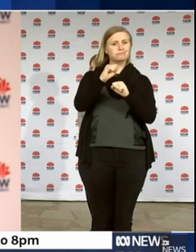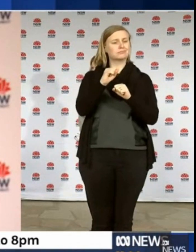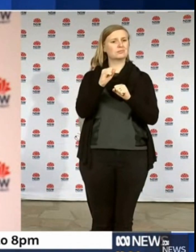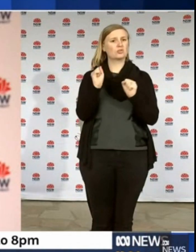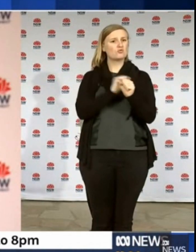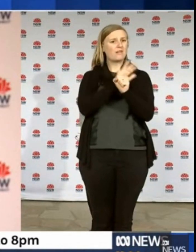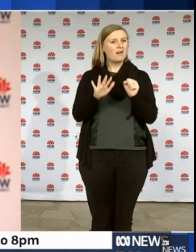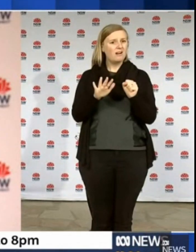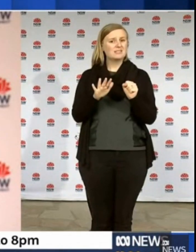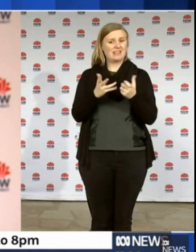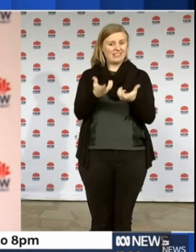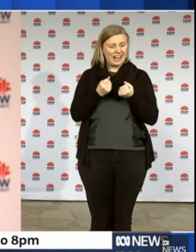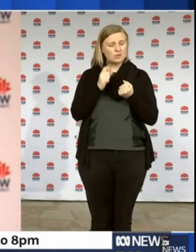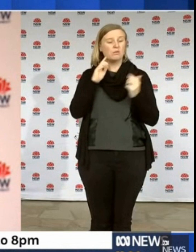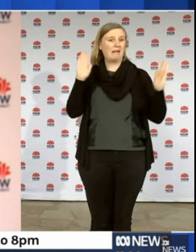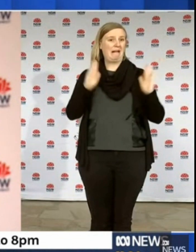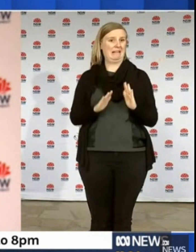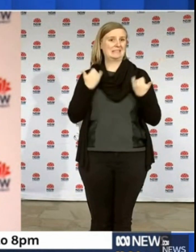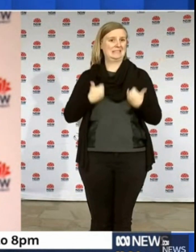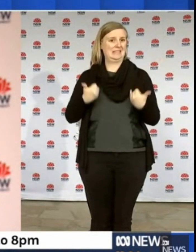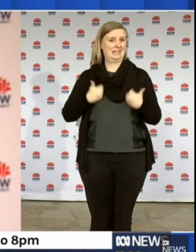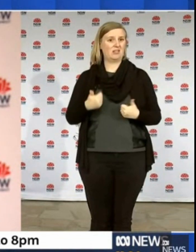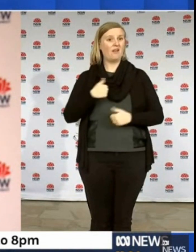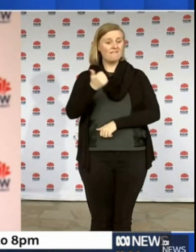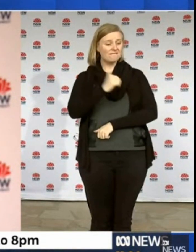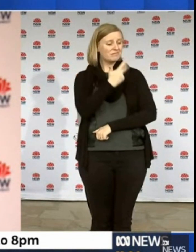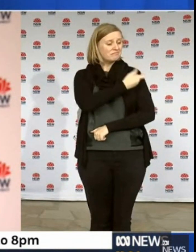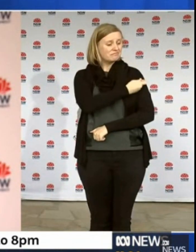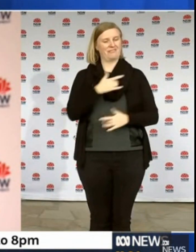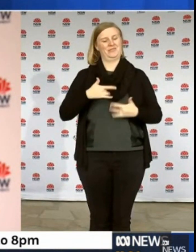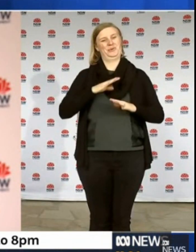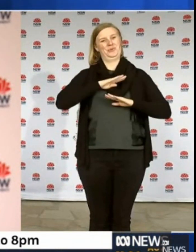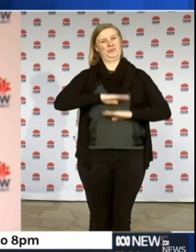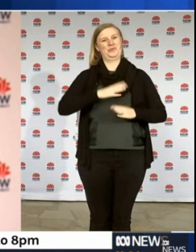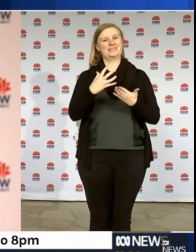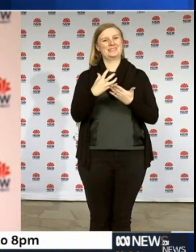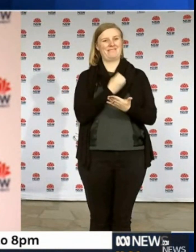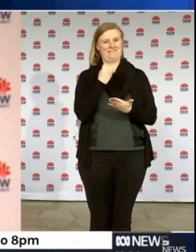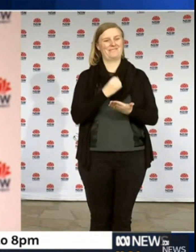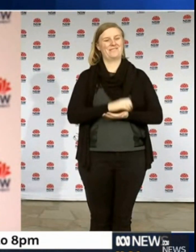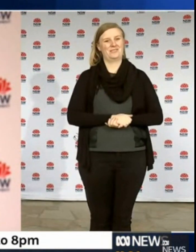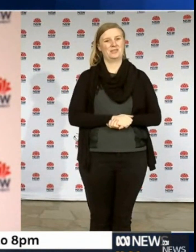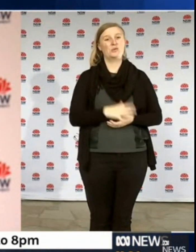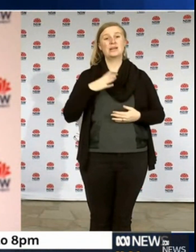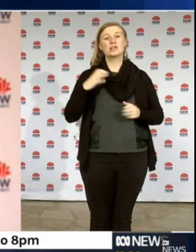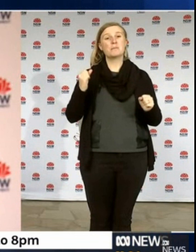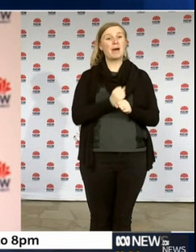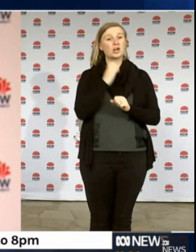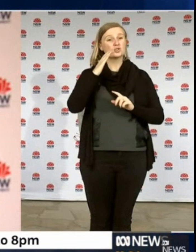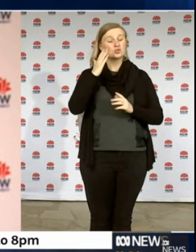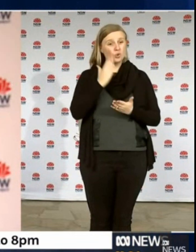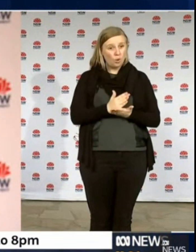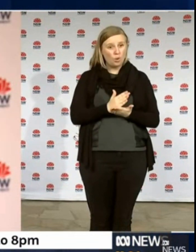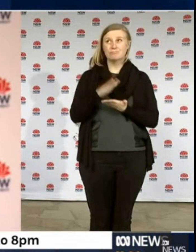strain of the virus. So I feel much safer having been vaccinated. I know many people will feel safer once they're vaccinated. But we need to make sure that